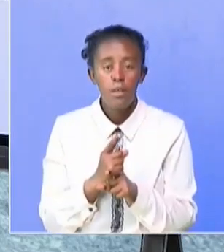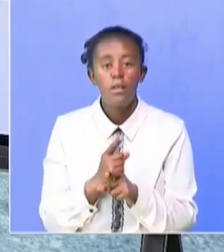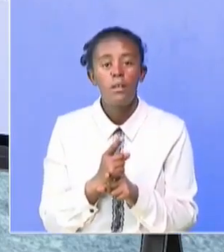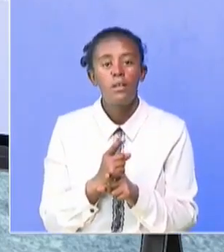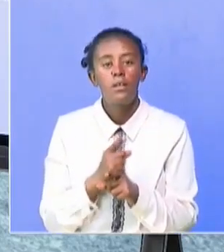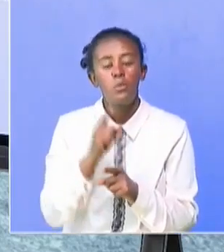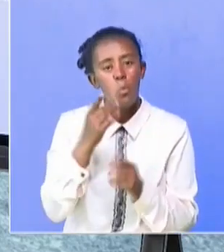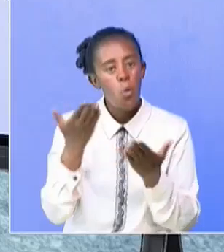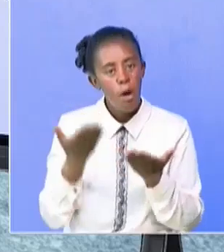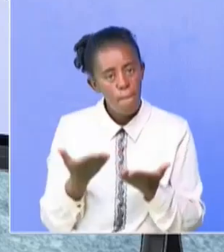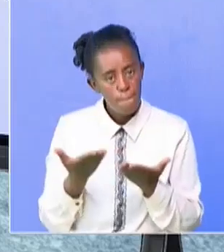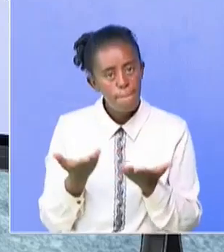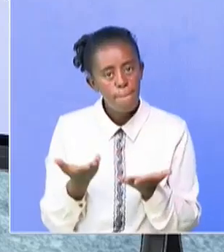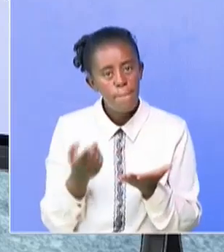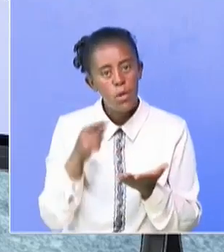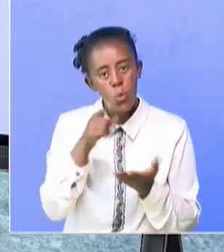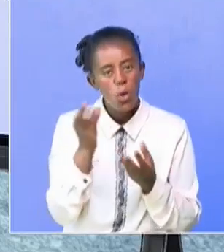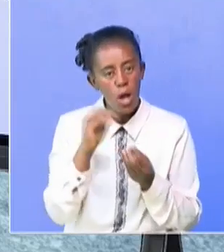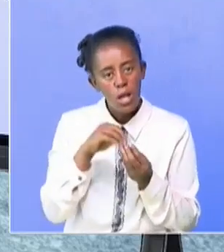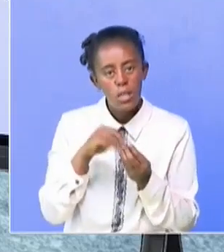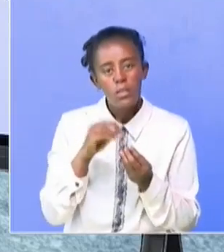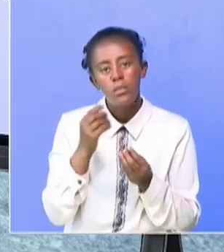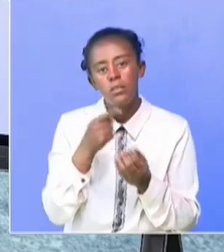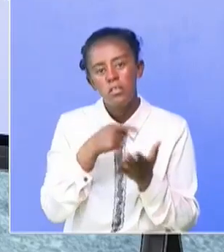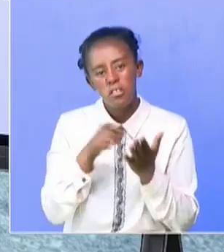you are welcome, just you can add some other